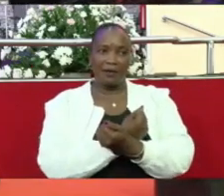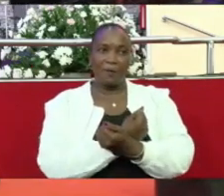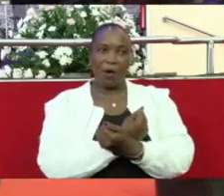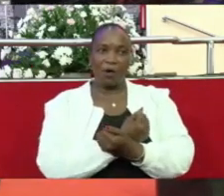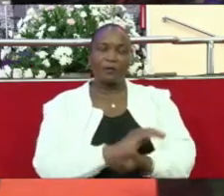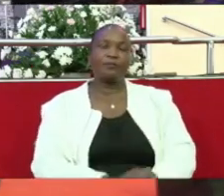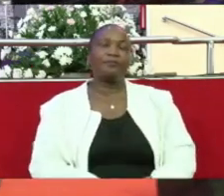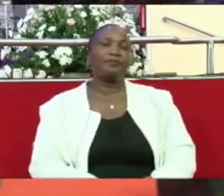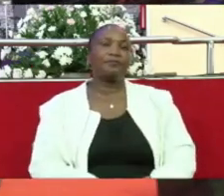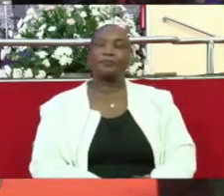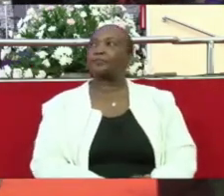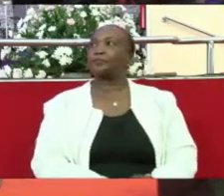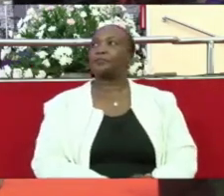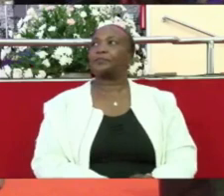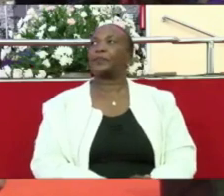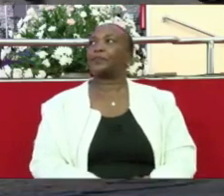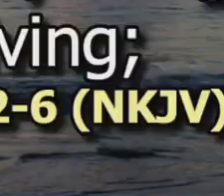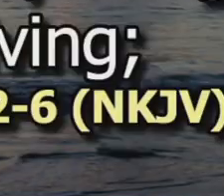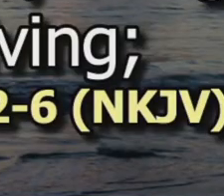2. Wakolosai 4:2. And